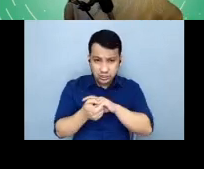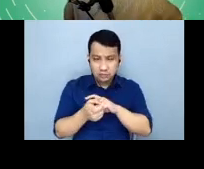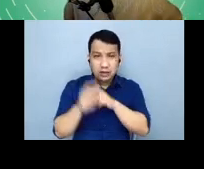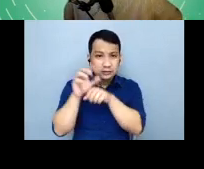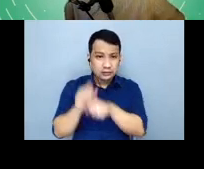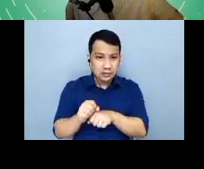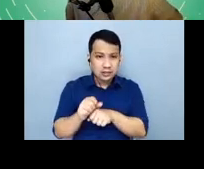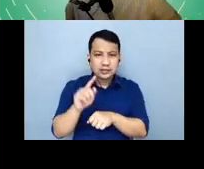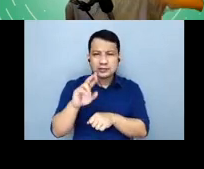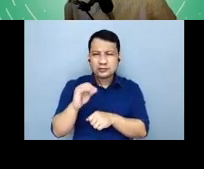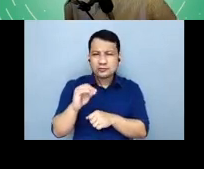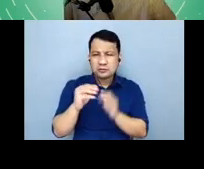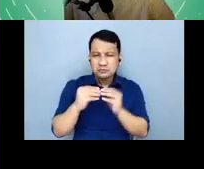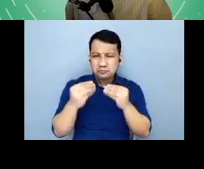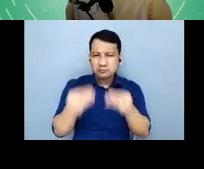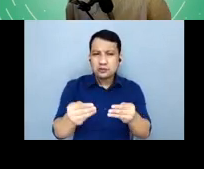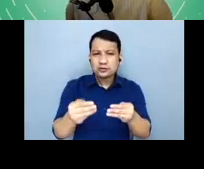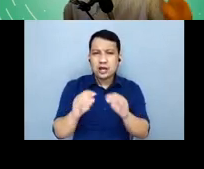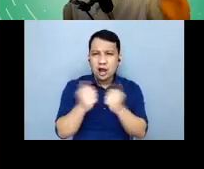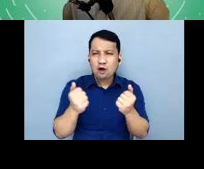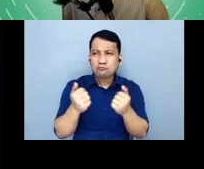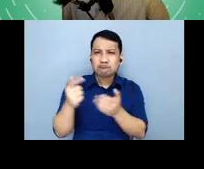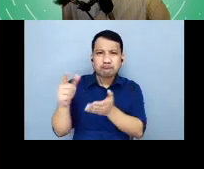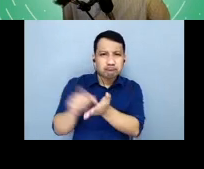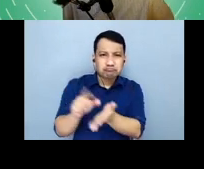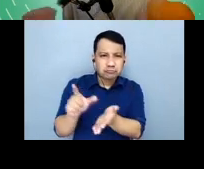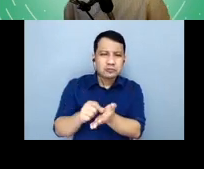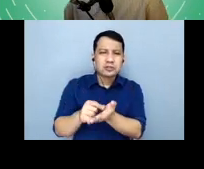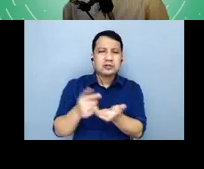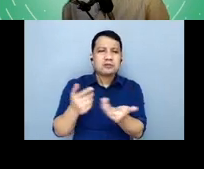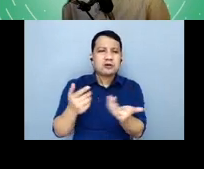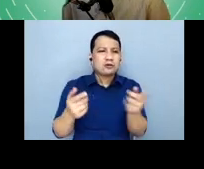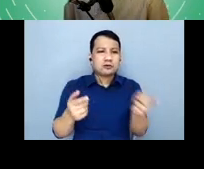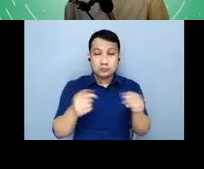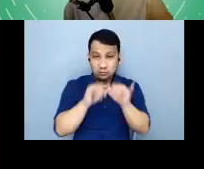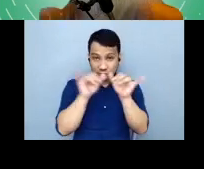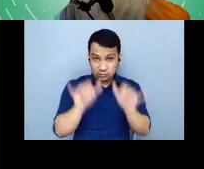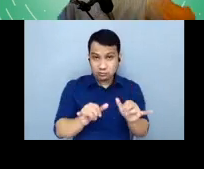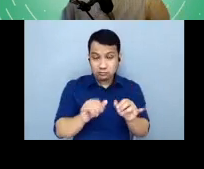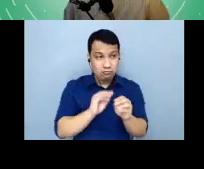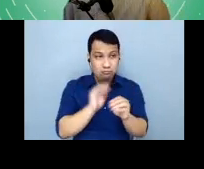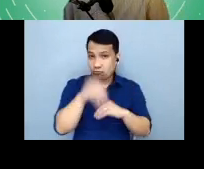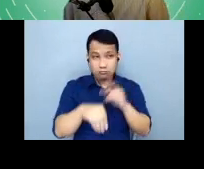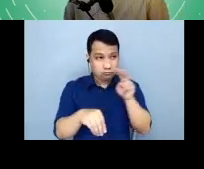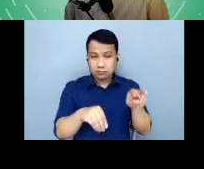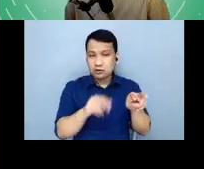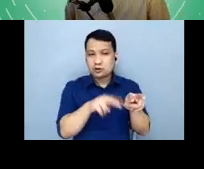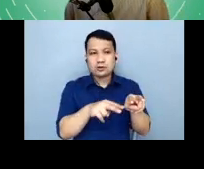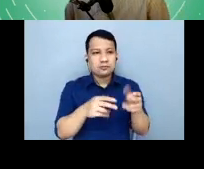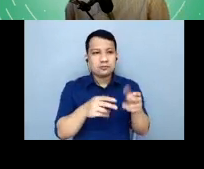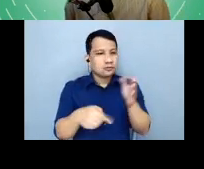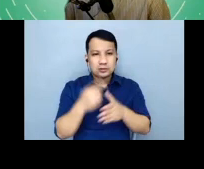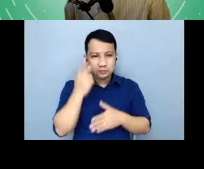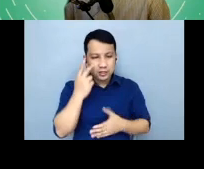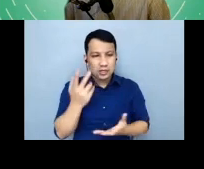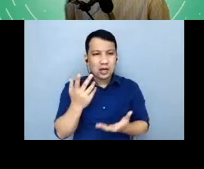traditional methods, traditional ways of printing in a system that is often overlooked. We won't often think twice of what ink we use